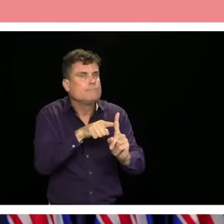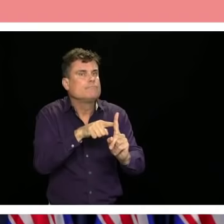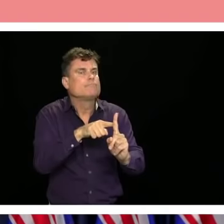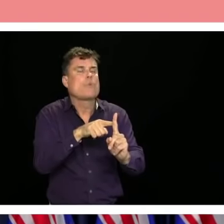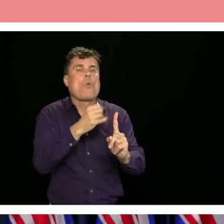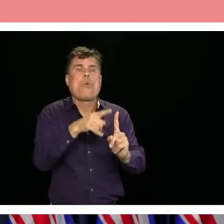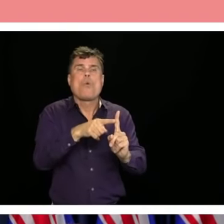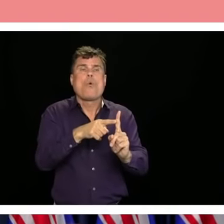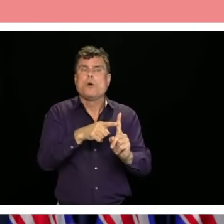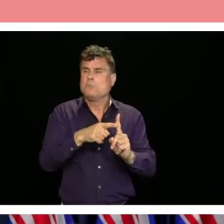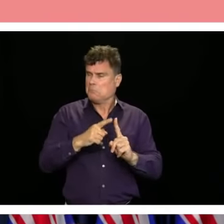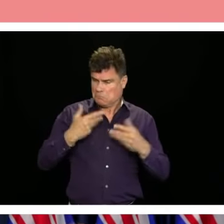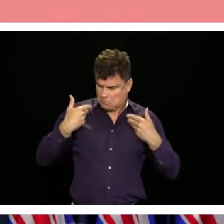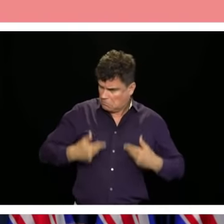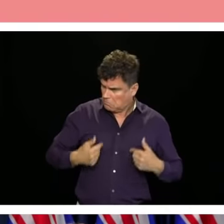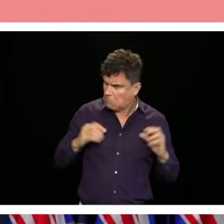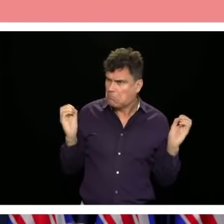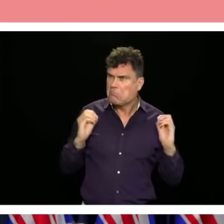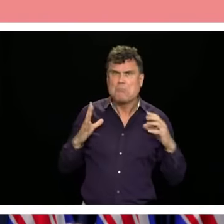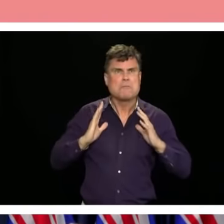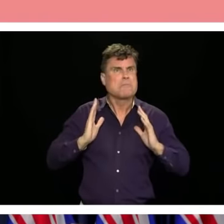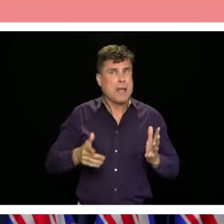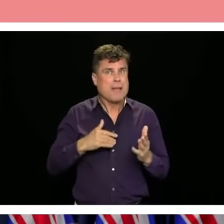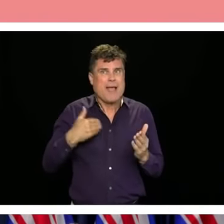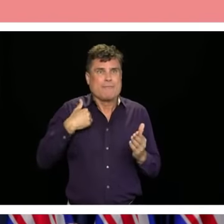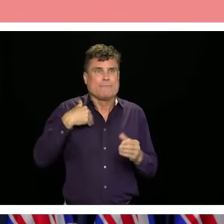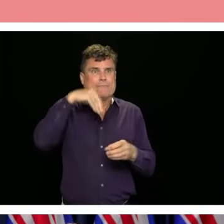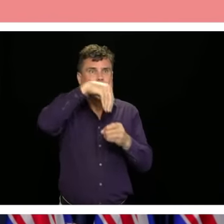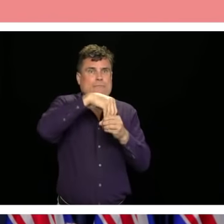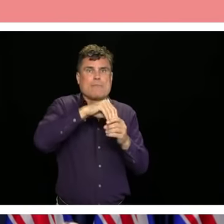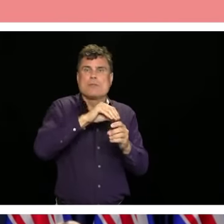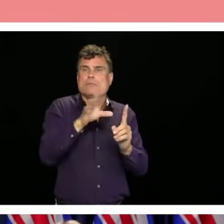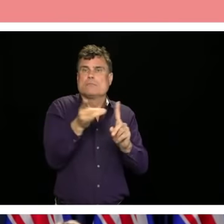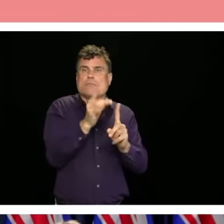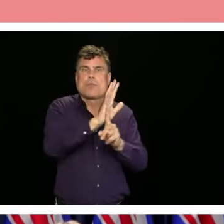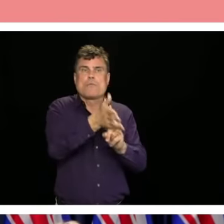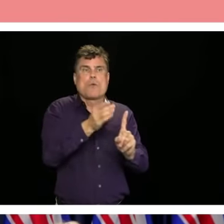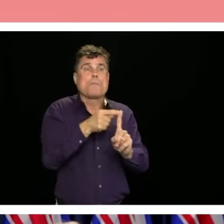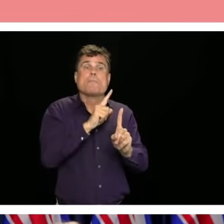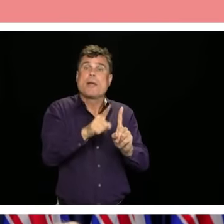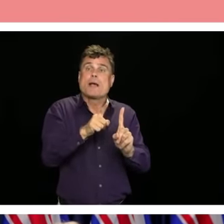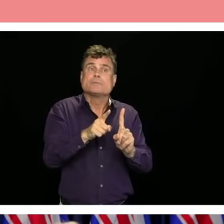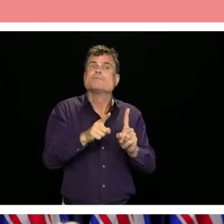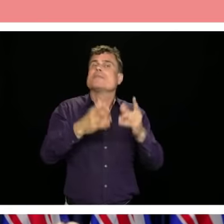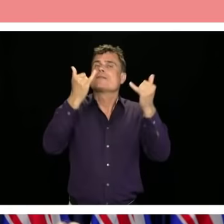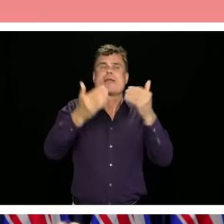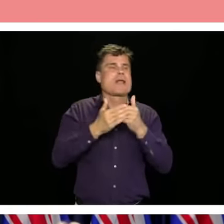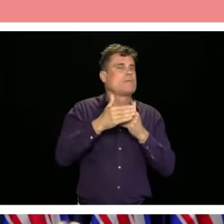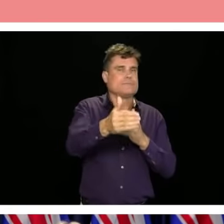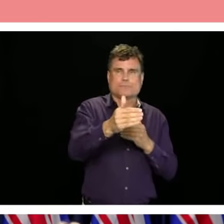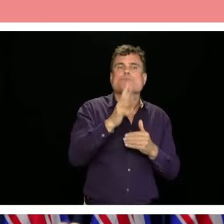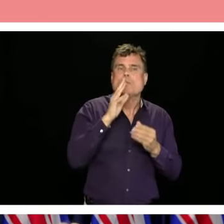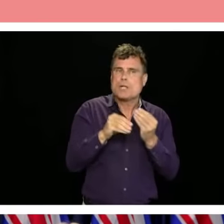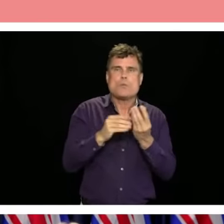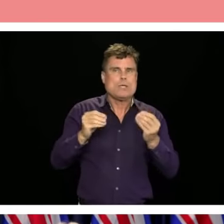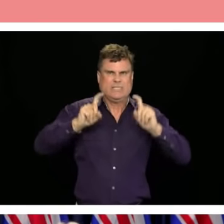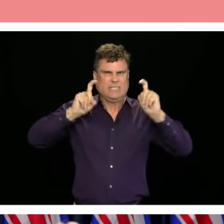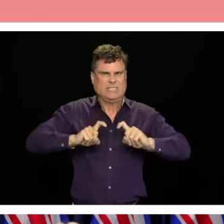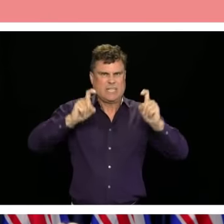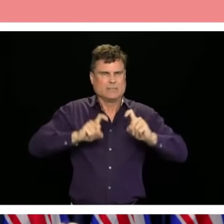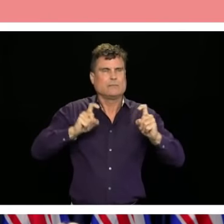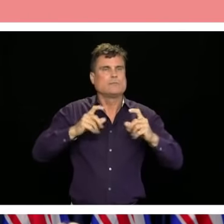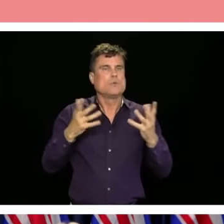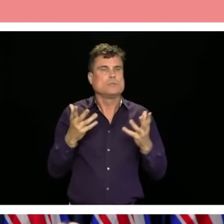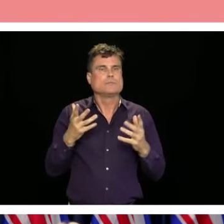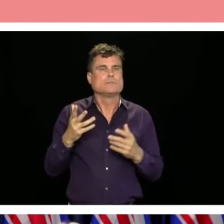weren't able to get out of the house and go to a place where testing was available. So those are numbers that will be helpful for